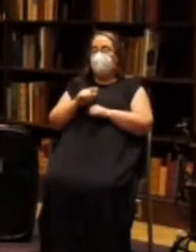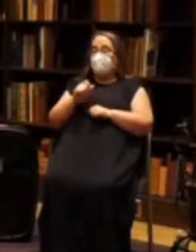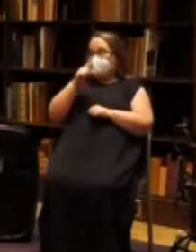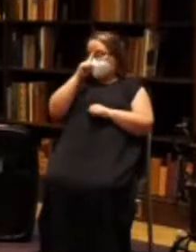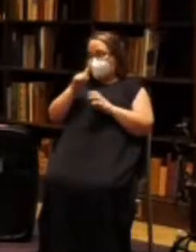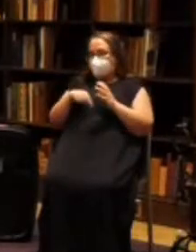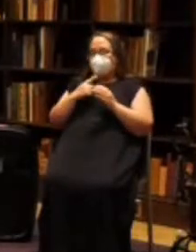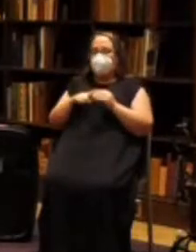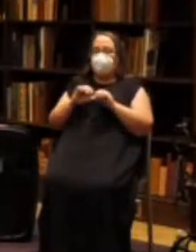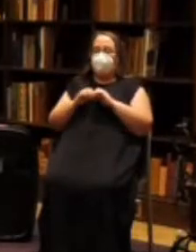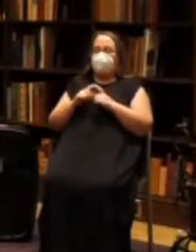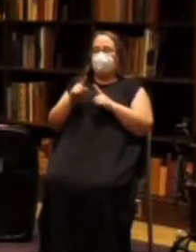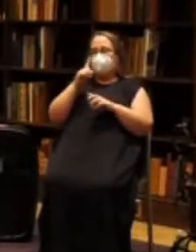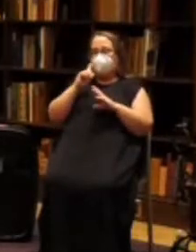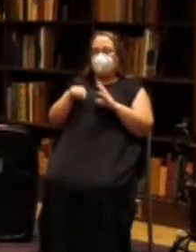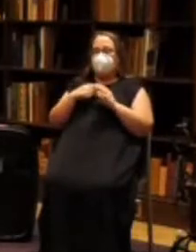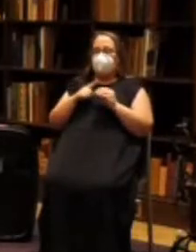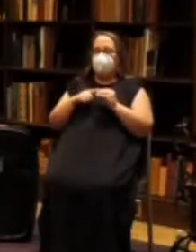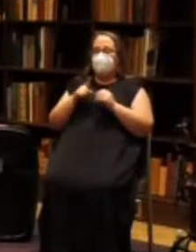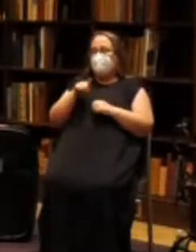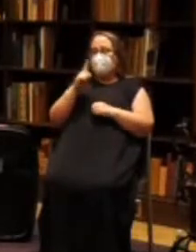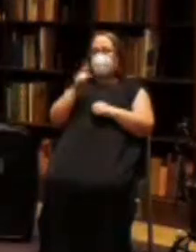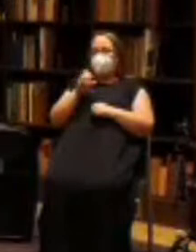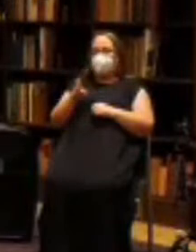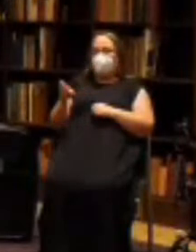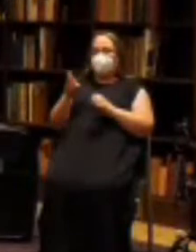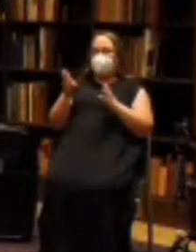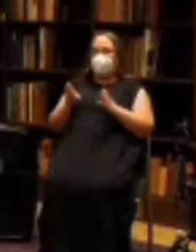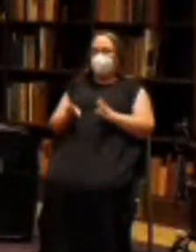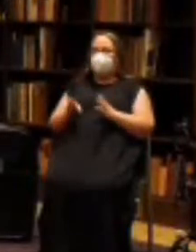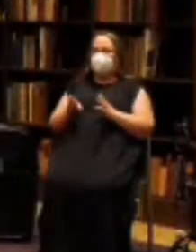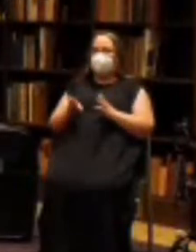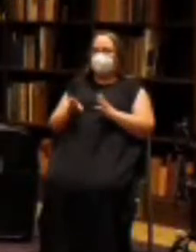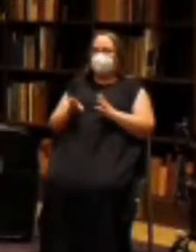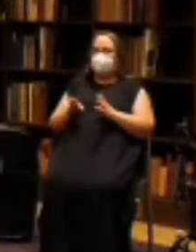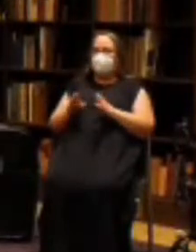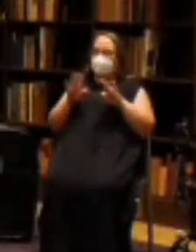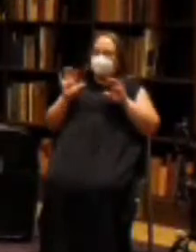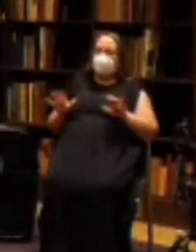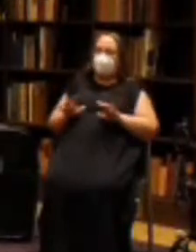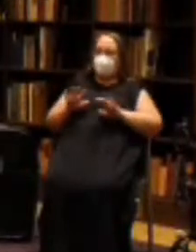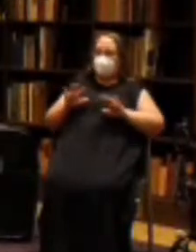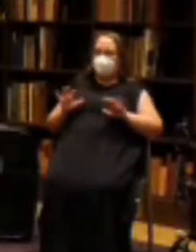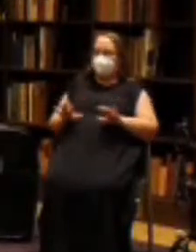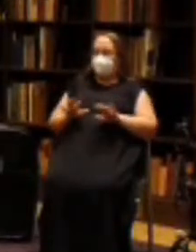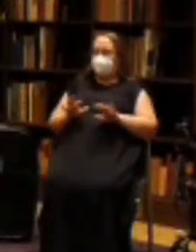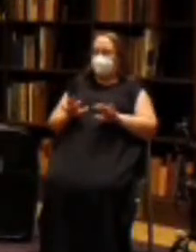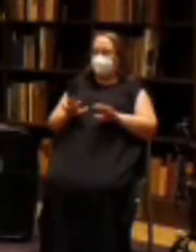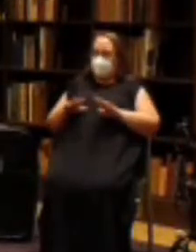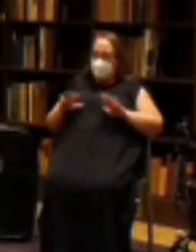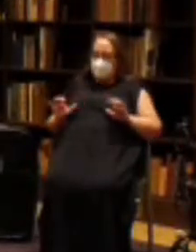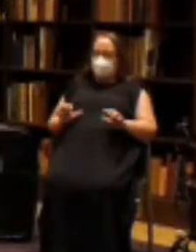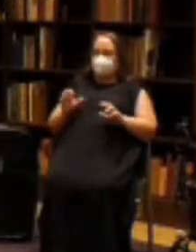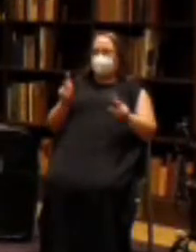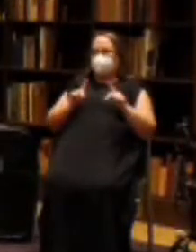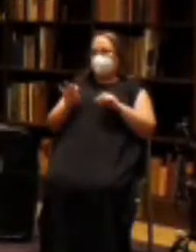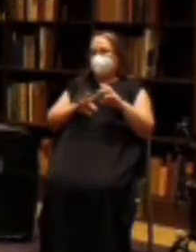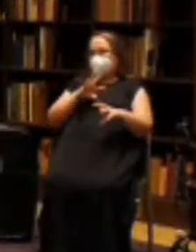how to think about Black Baltimoreans as active agents